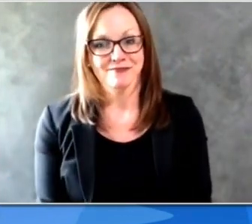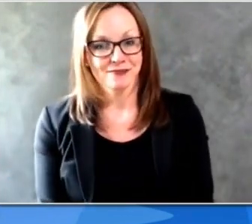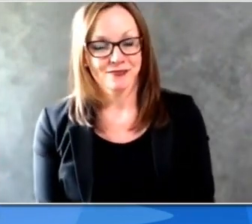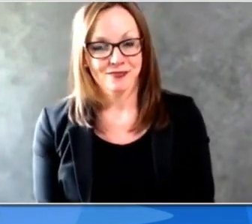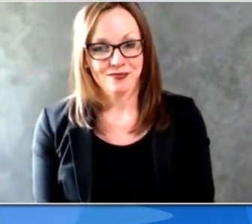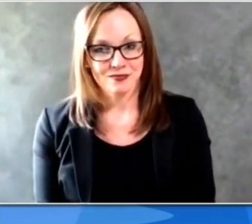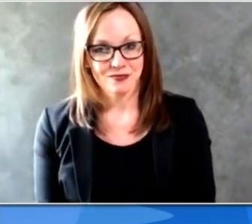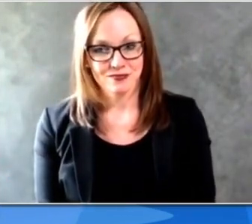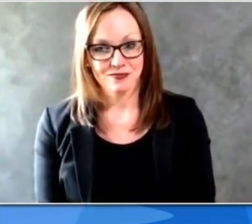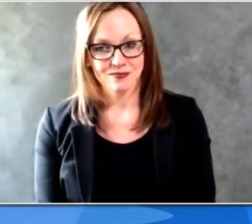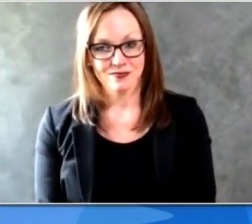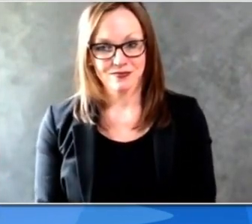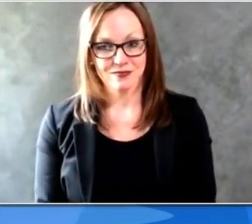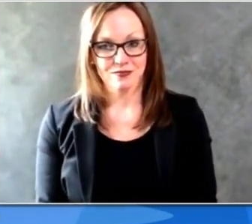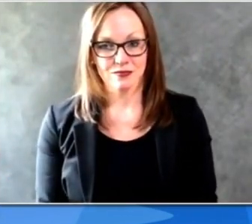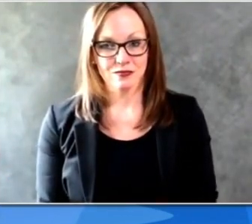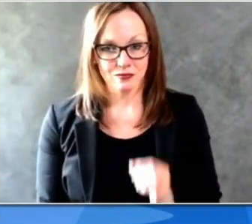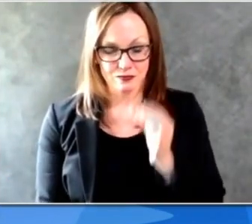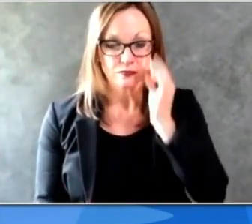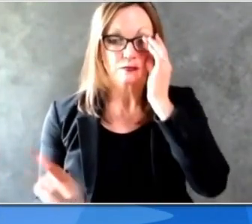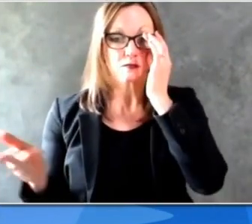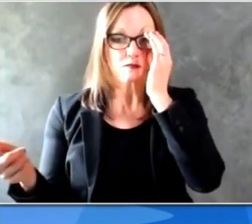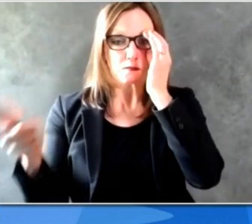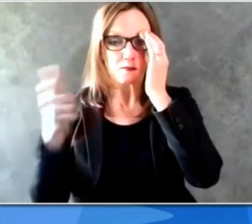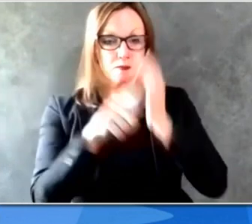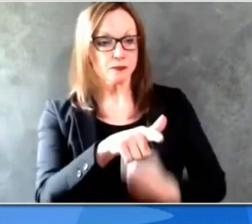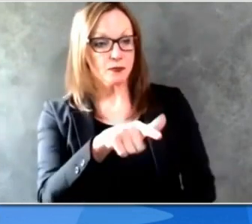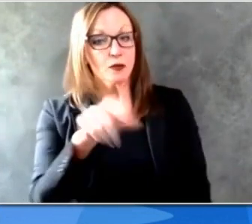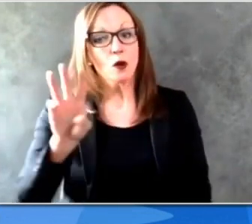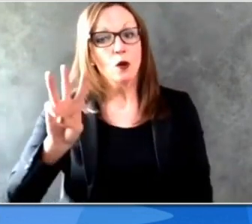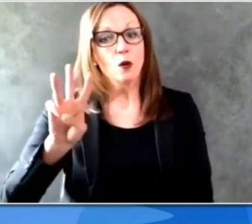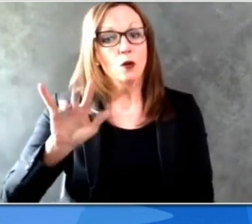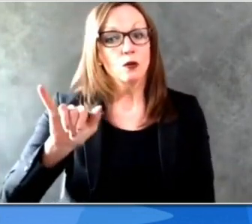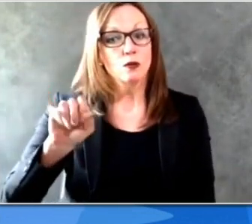Shemaine Mills from Wisconsin Public Radio.